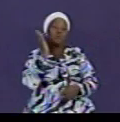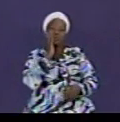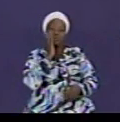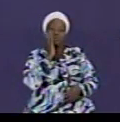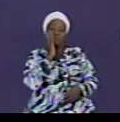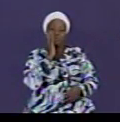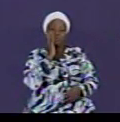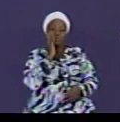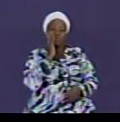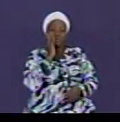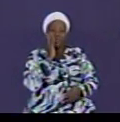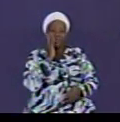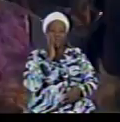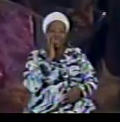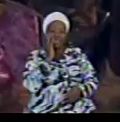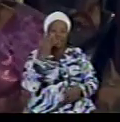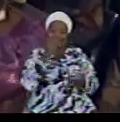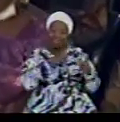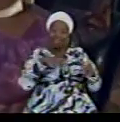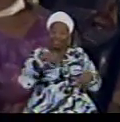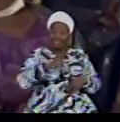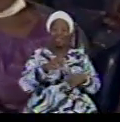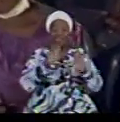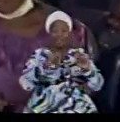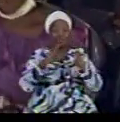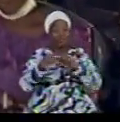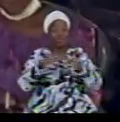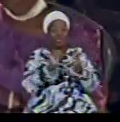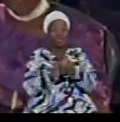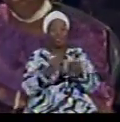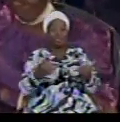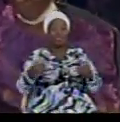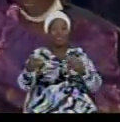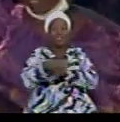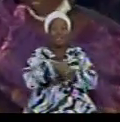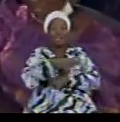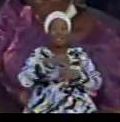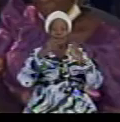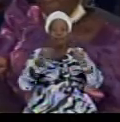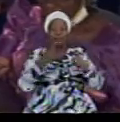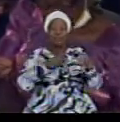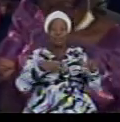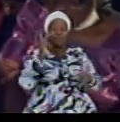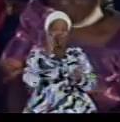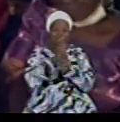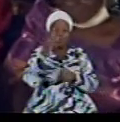Lord is still able to do that today. And the power of the Lord will keep you.